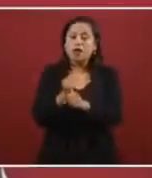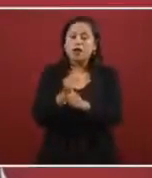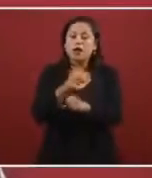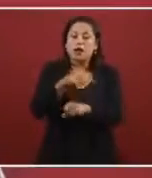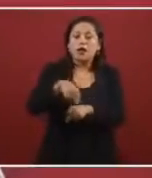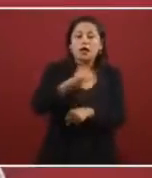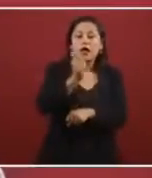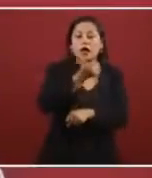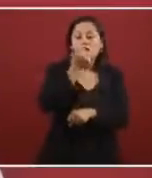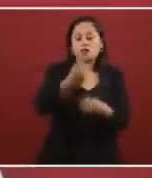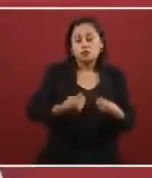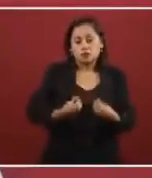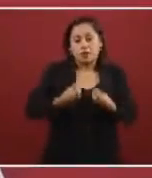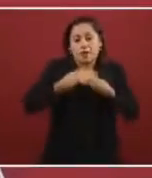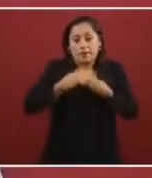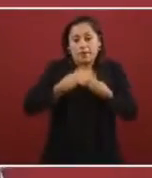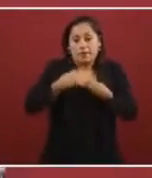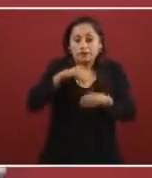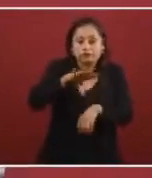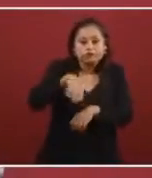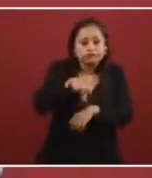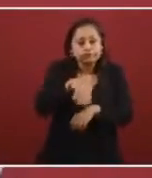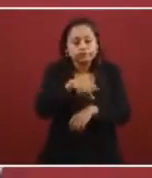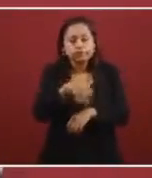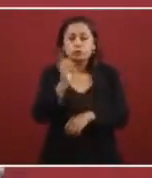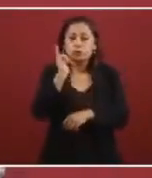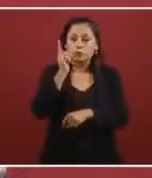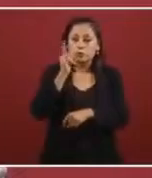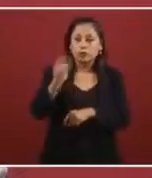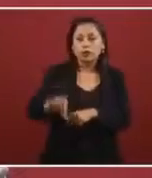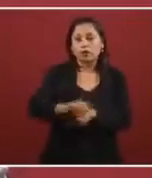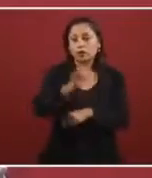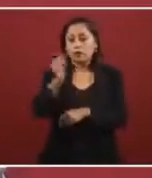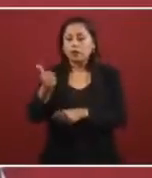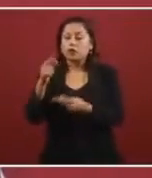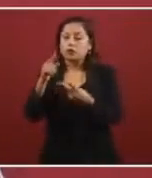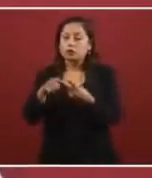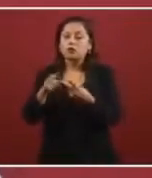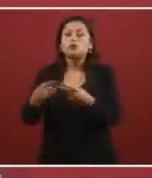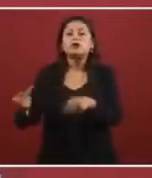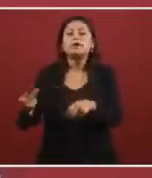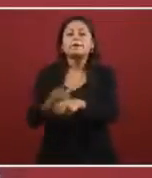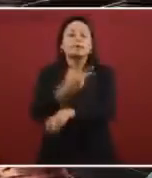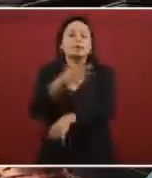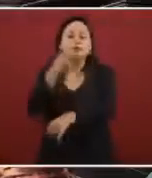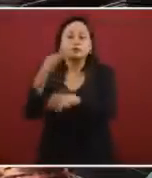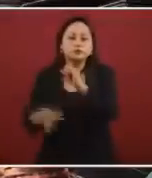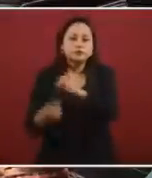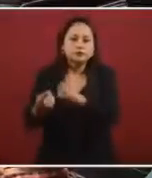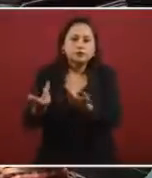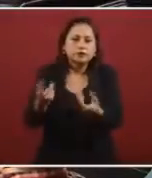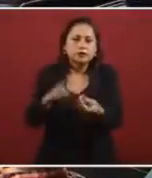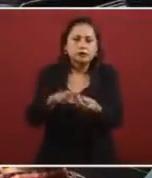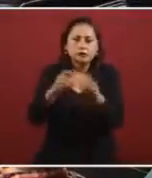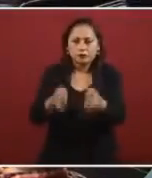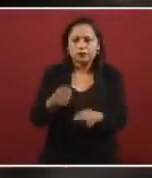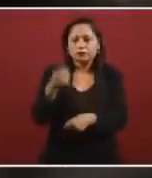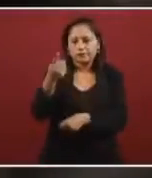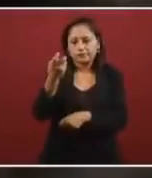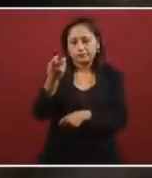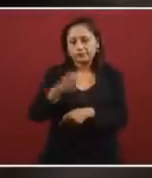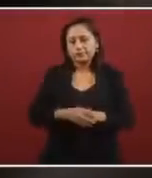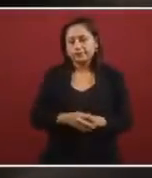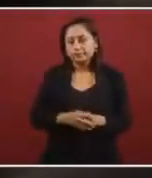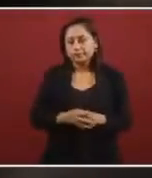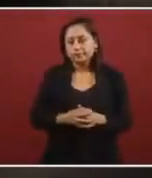We're looking for them alive, and we're also looking for them at the final resting place also. Que